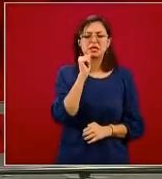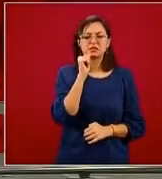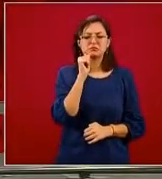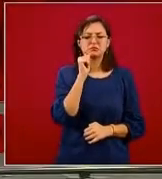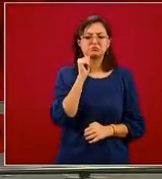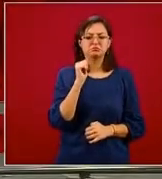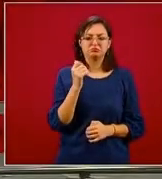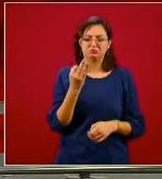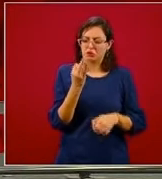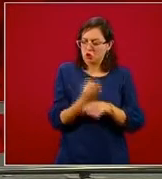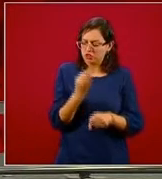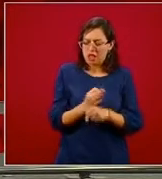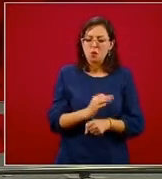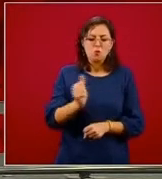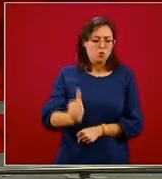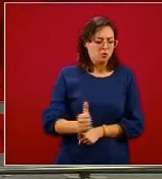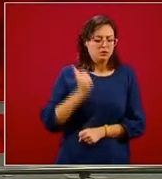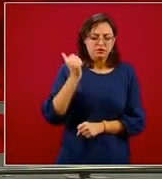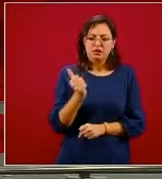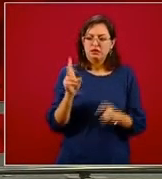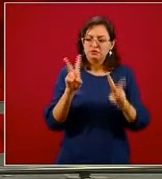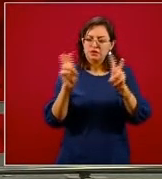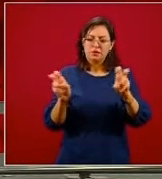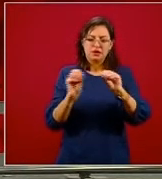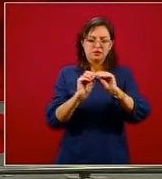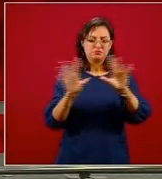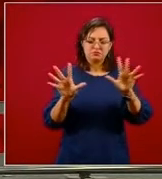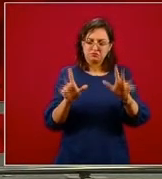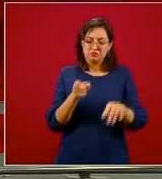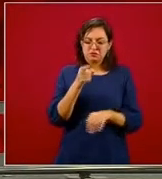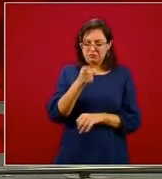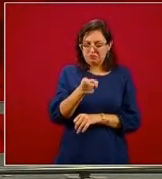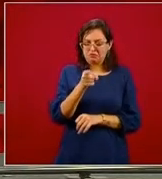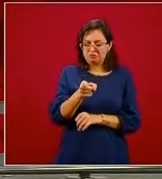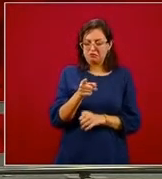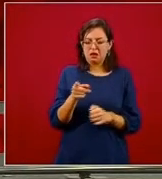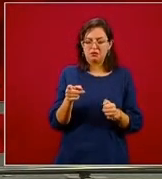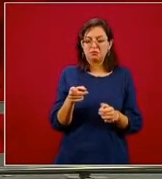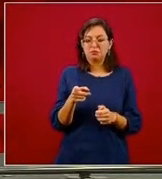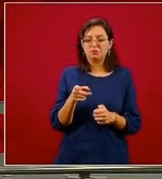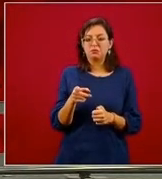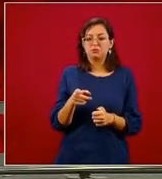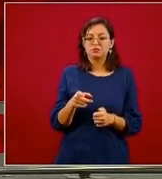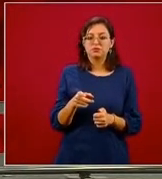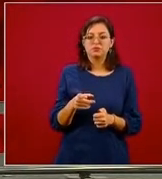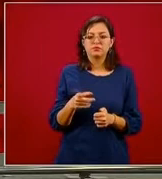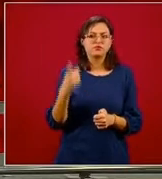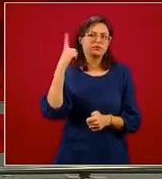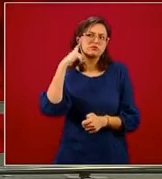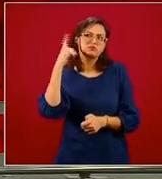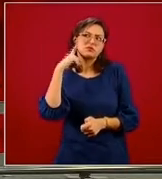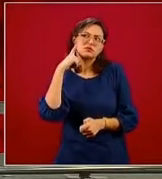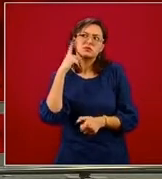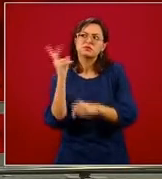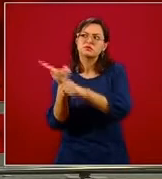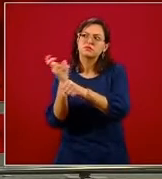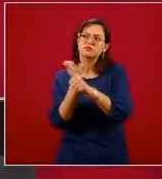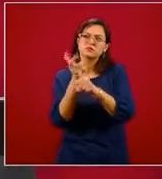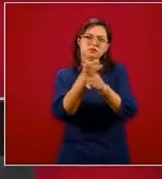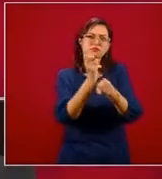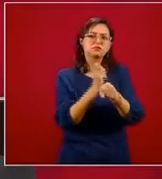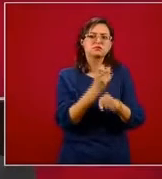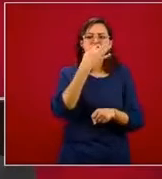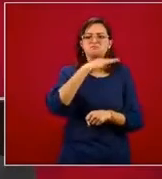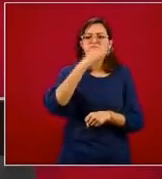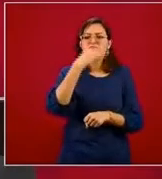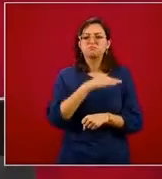Tomorrow tener I'm la going to ocasión explain de that to you. dejarlo claro sobre So este I will tema be de very los clear about audios de herd los rumores, immunity, pero and I will mañana, be